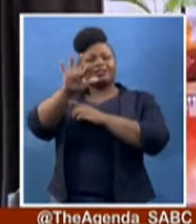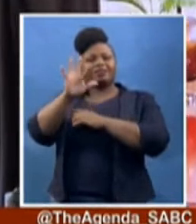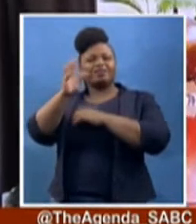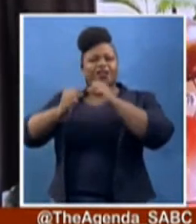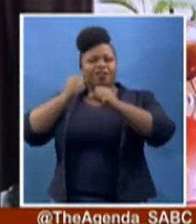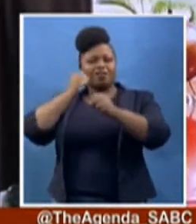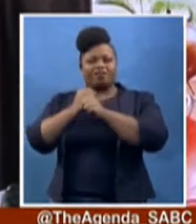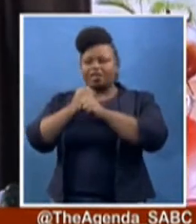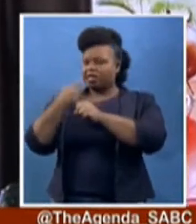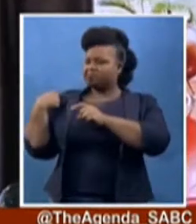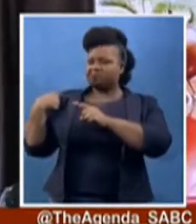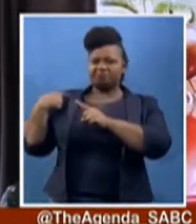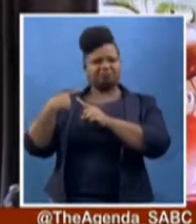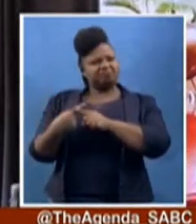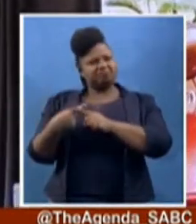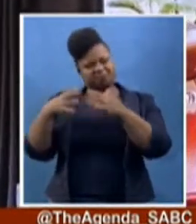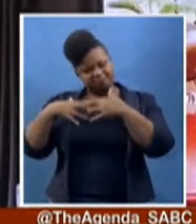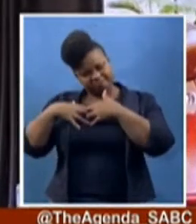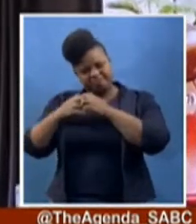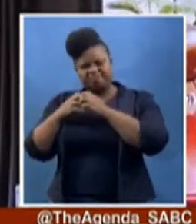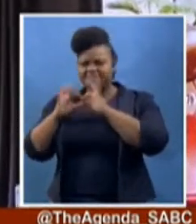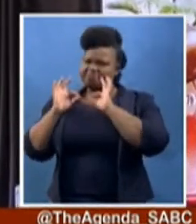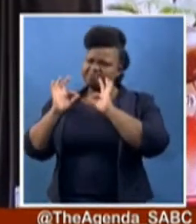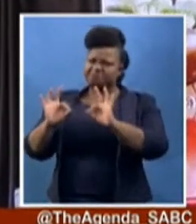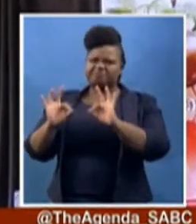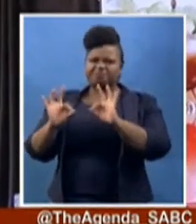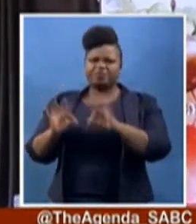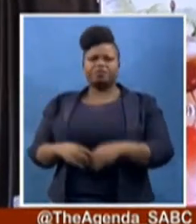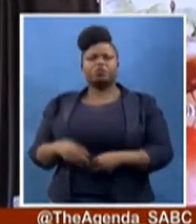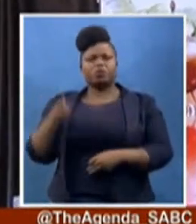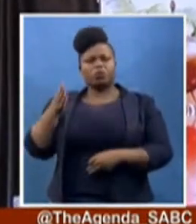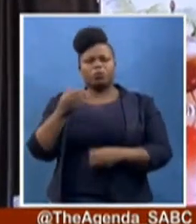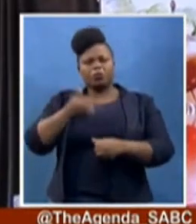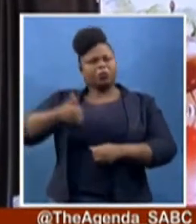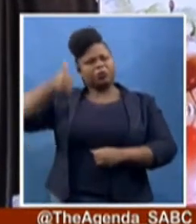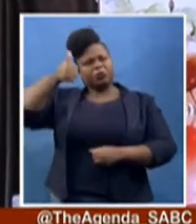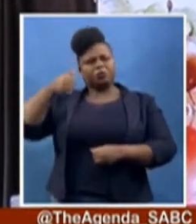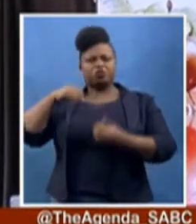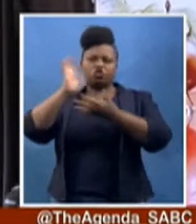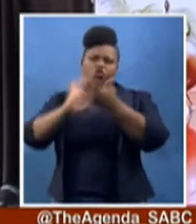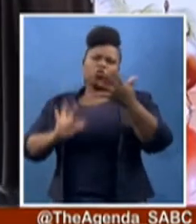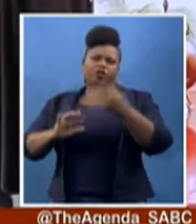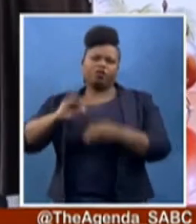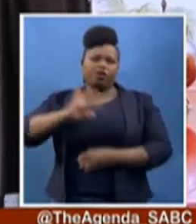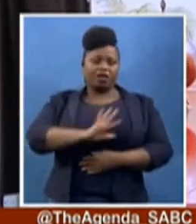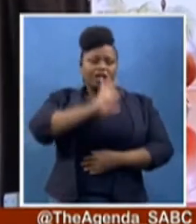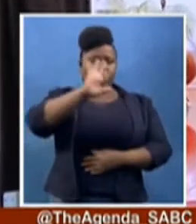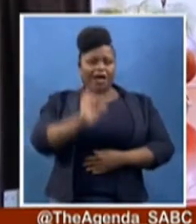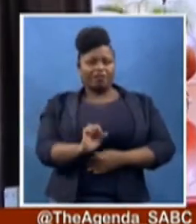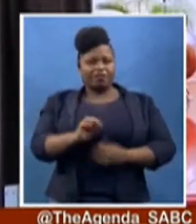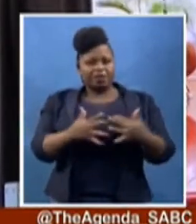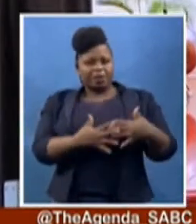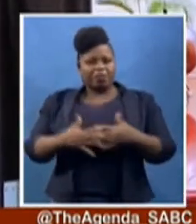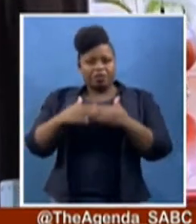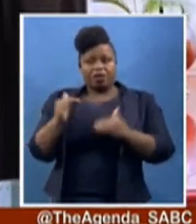formidable presence in the incredible story of African American higher education. It is hard to consider